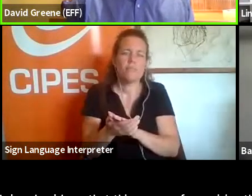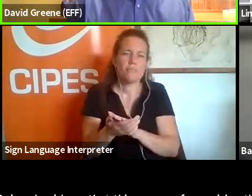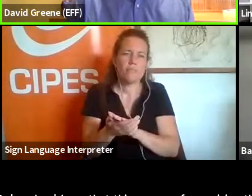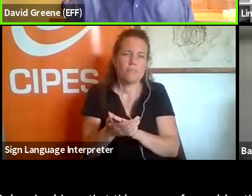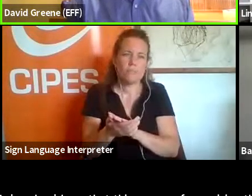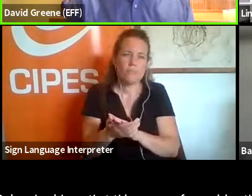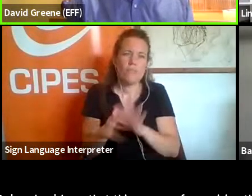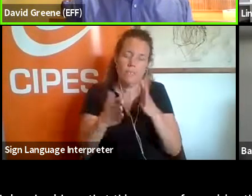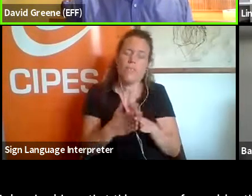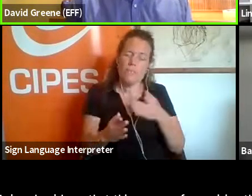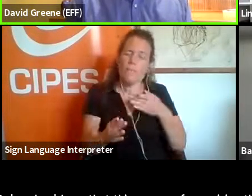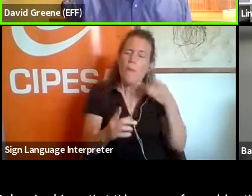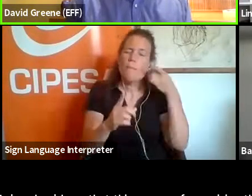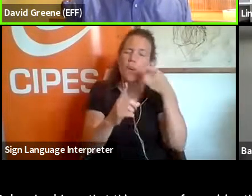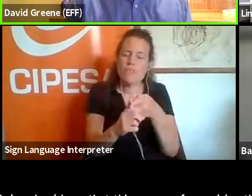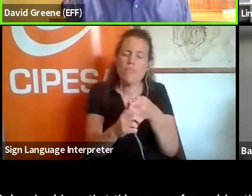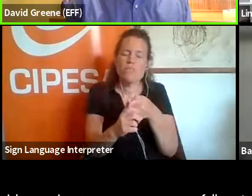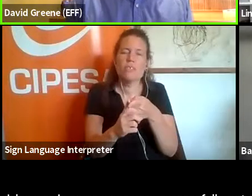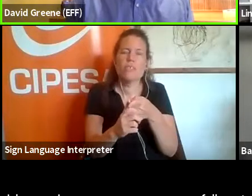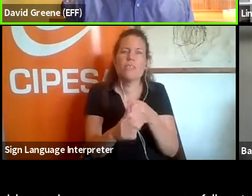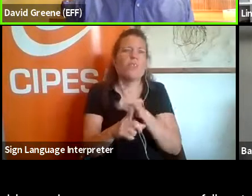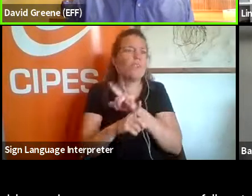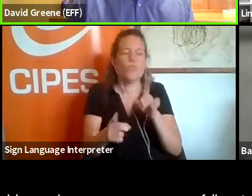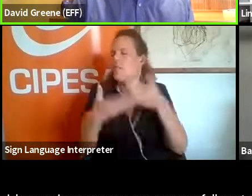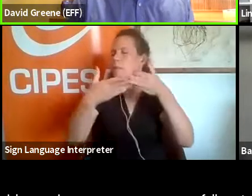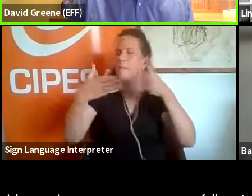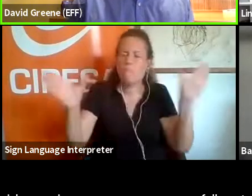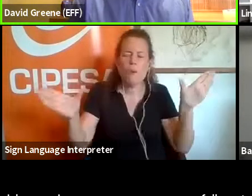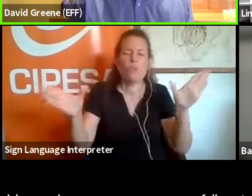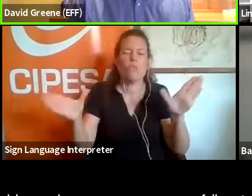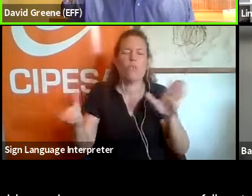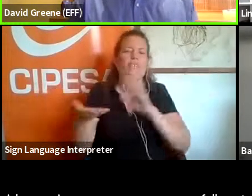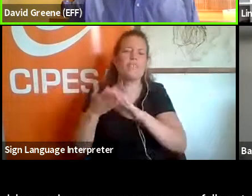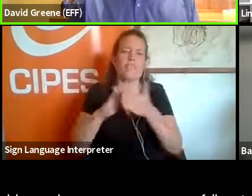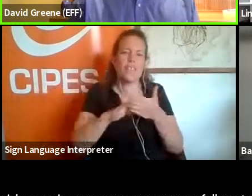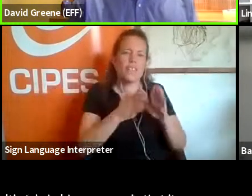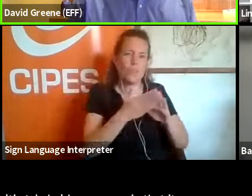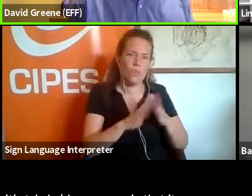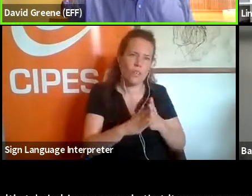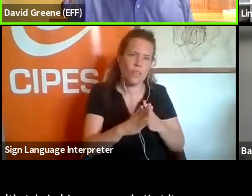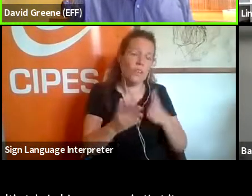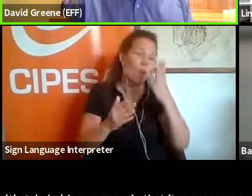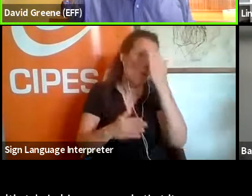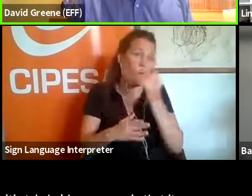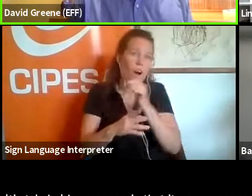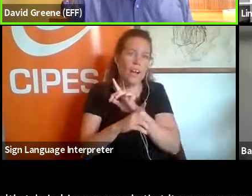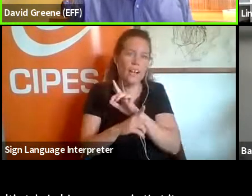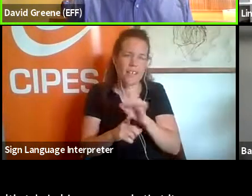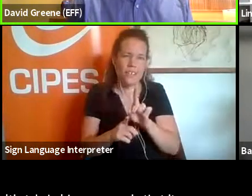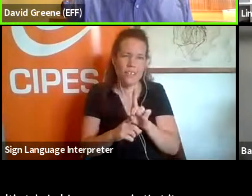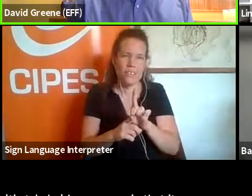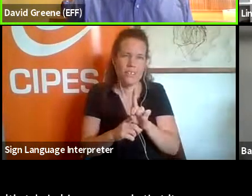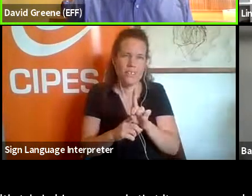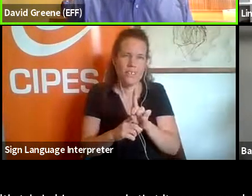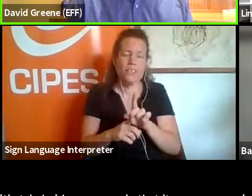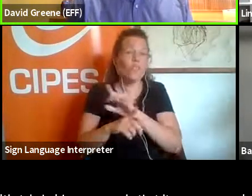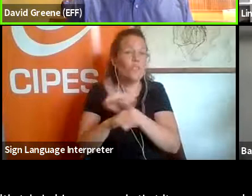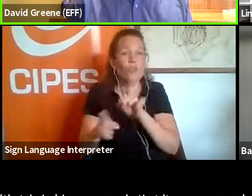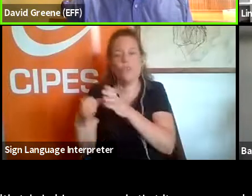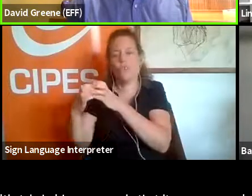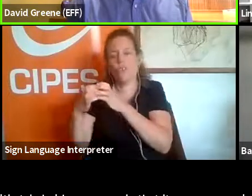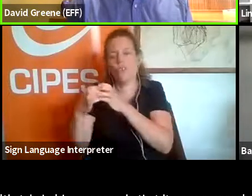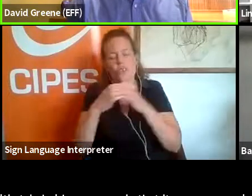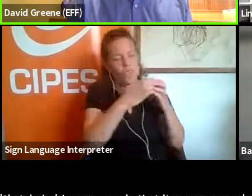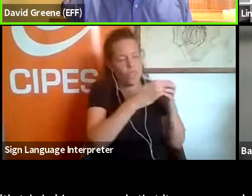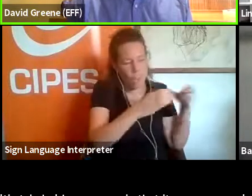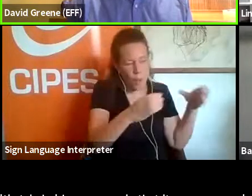purposefully not a multi-stakeholder process, in that it very purposefully did not include the companies or